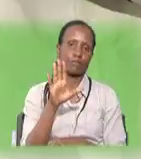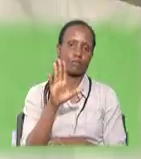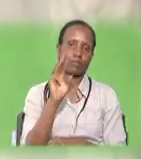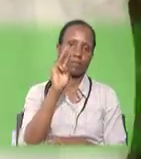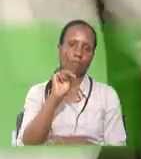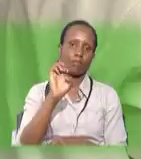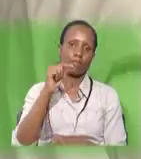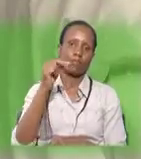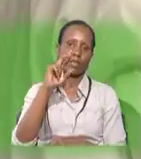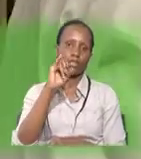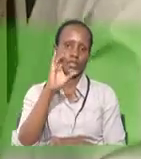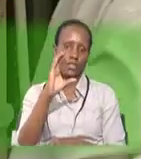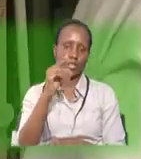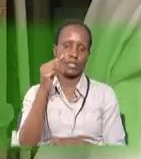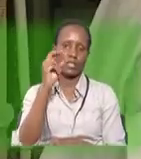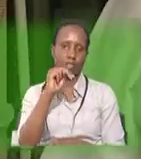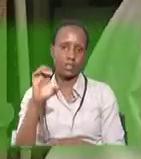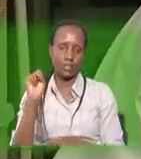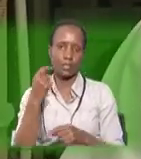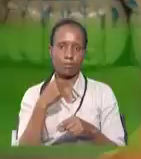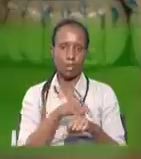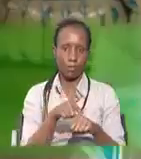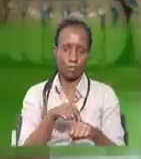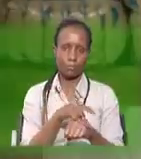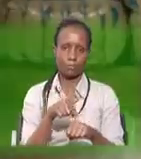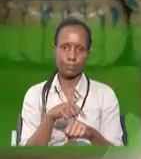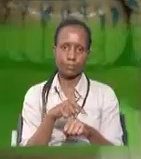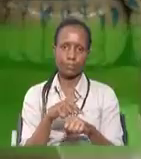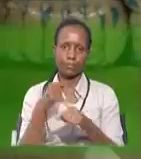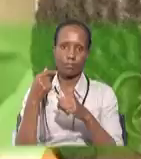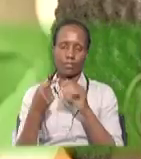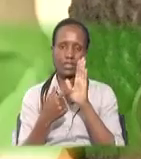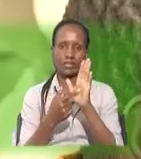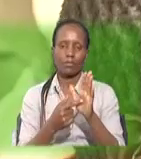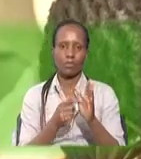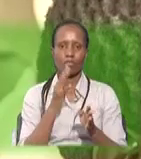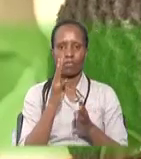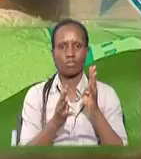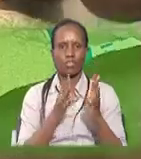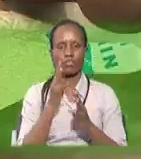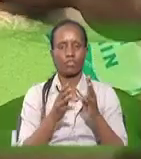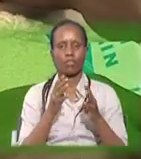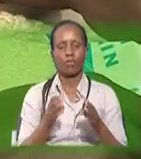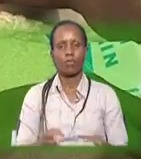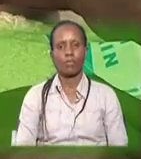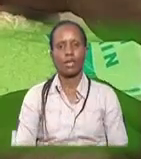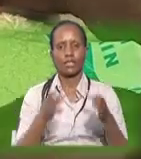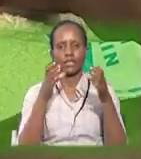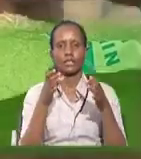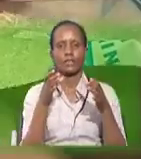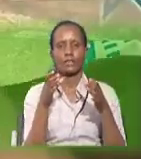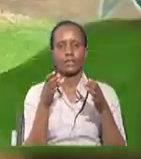3.5 metric tons per hour, which is like 44 bags of 80